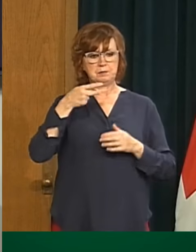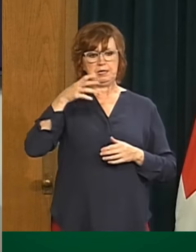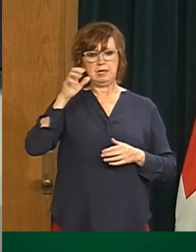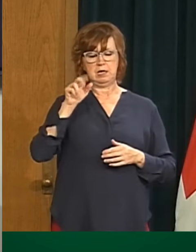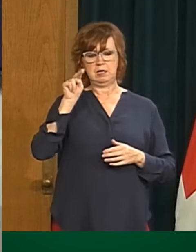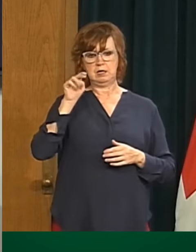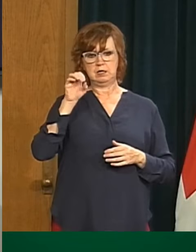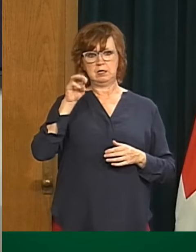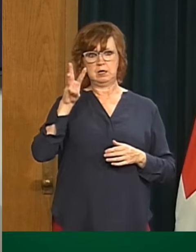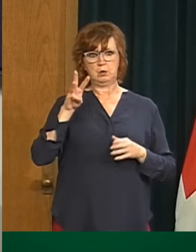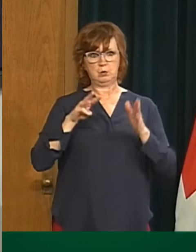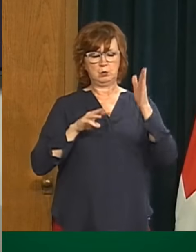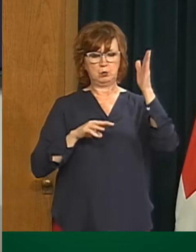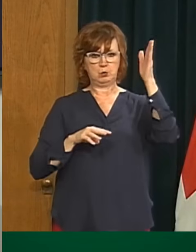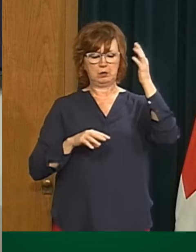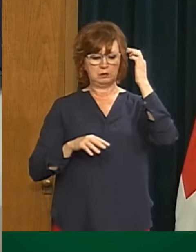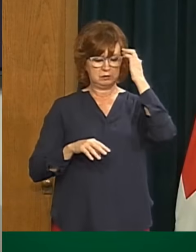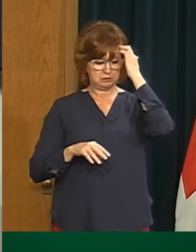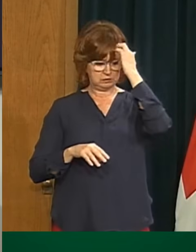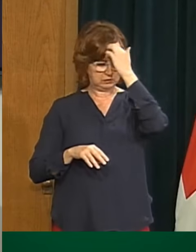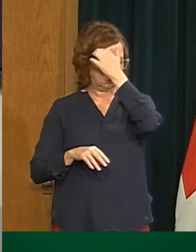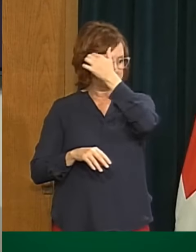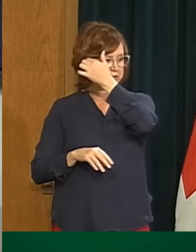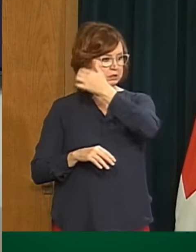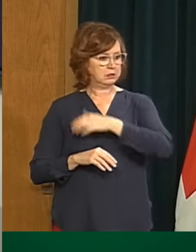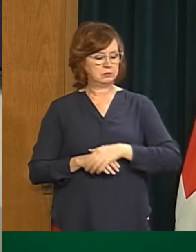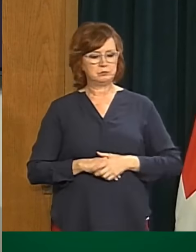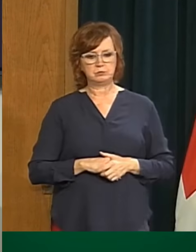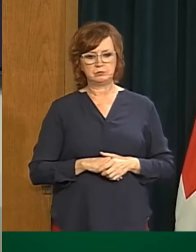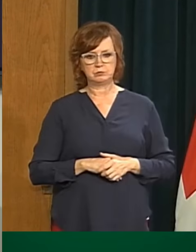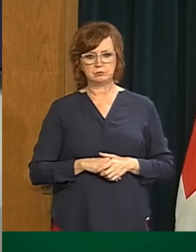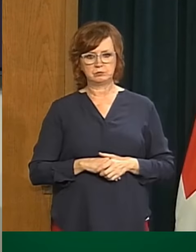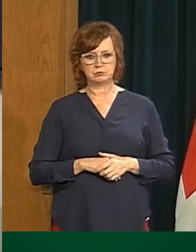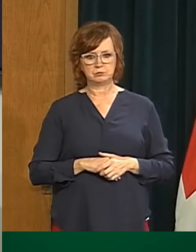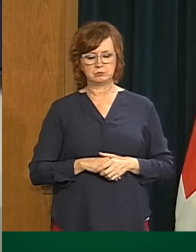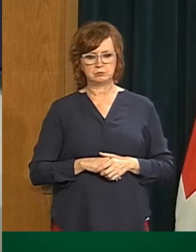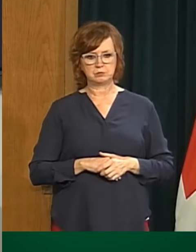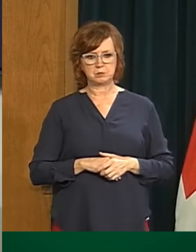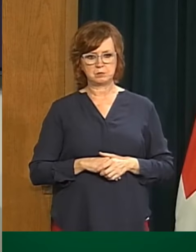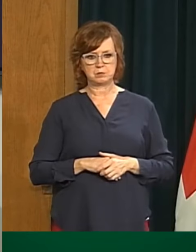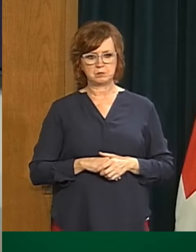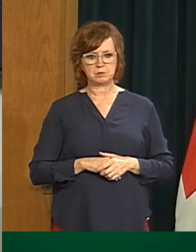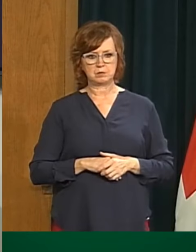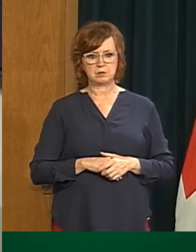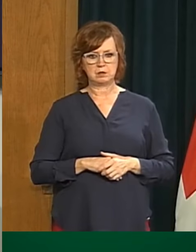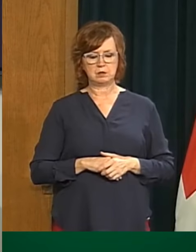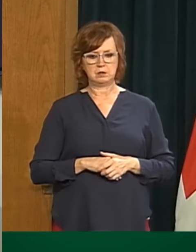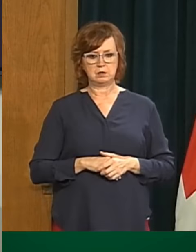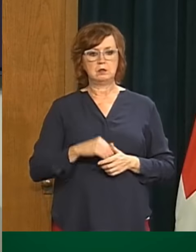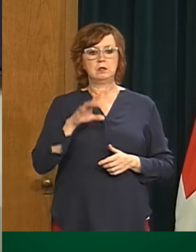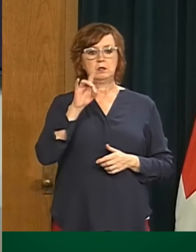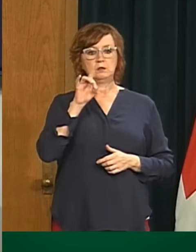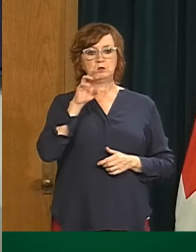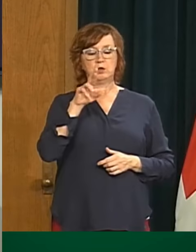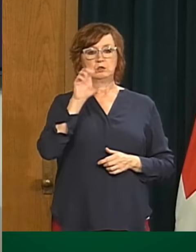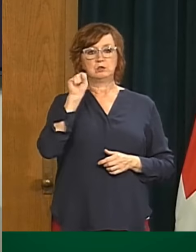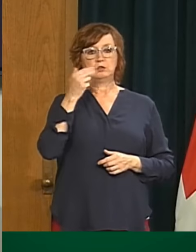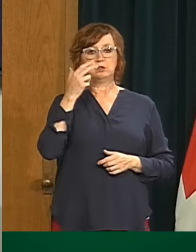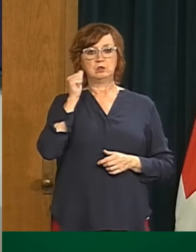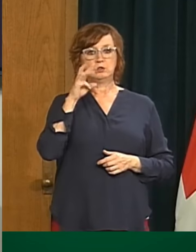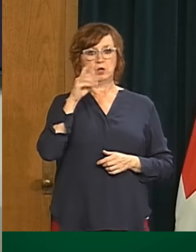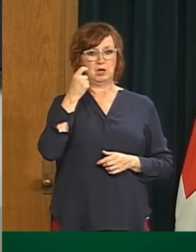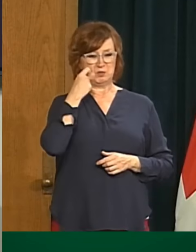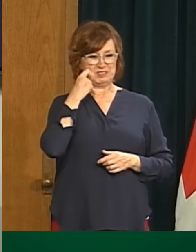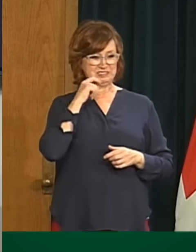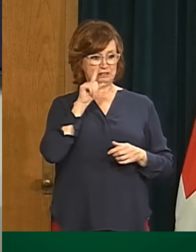Now. Hi, I just wanted to confirm, Dr. Shah, you said 60 to 80 staff have been asked to isolate. Is that